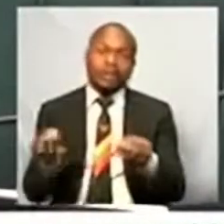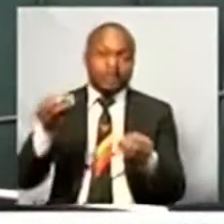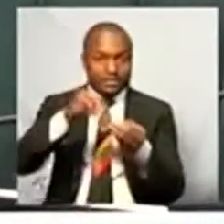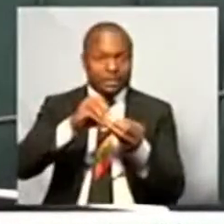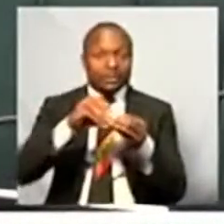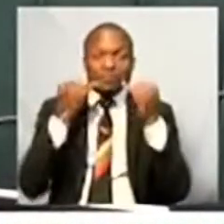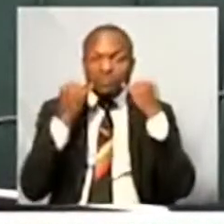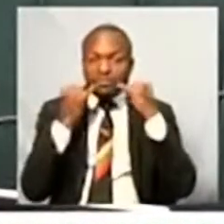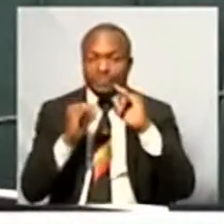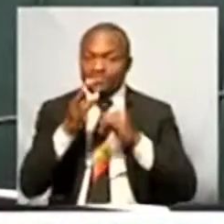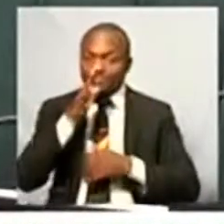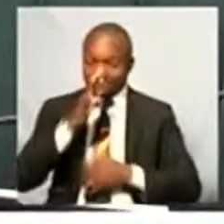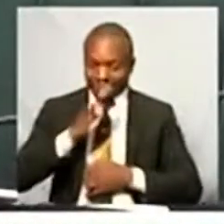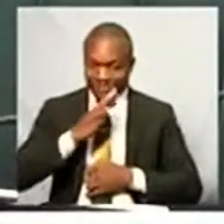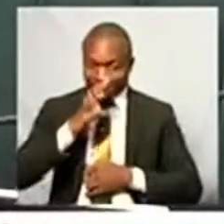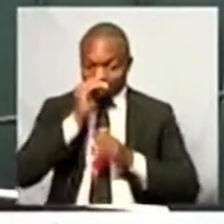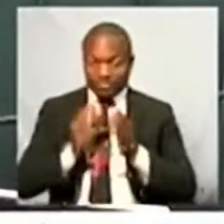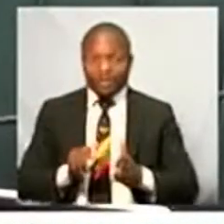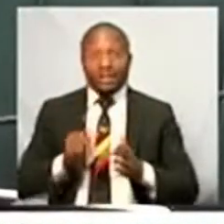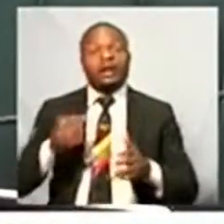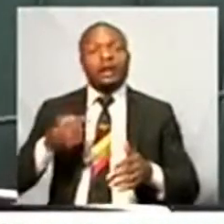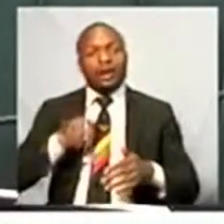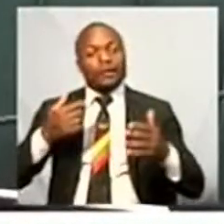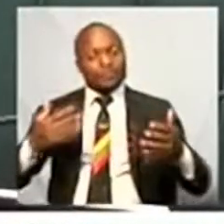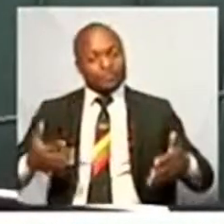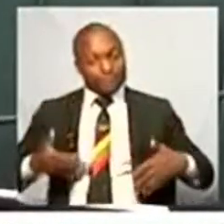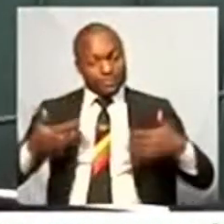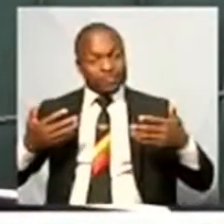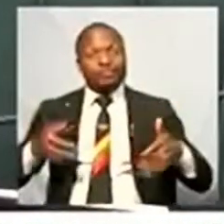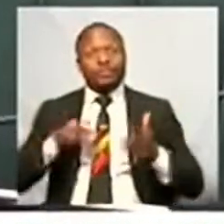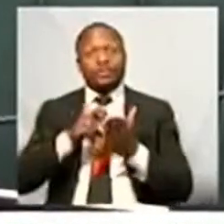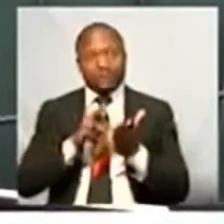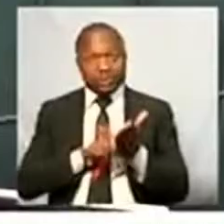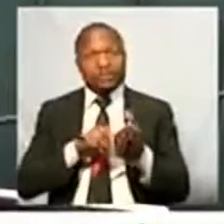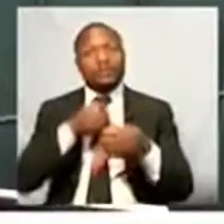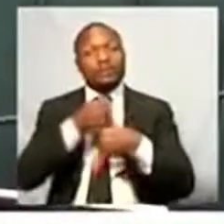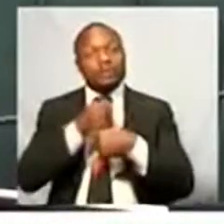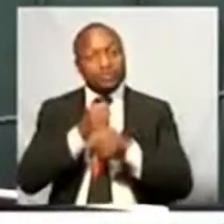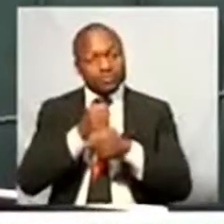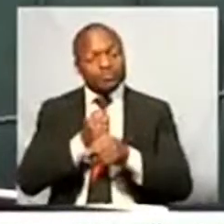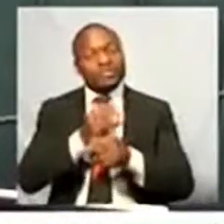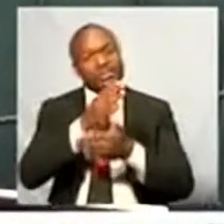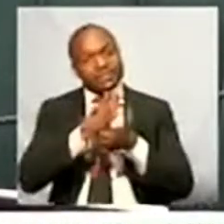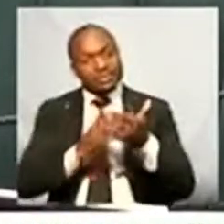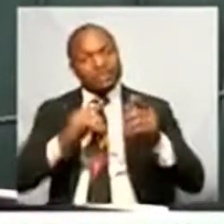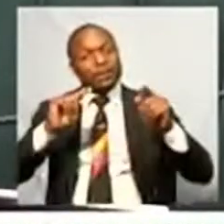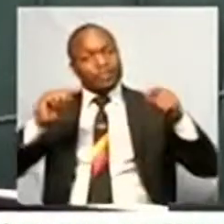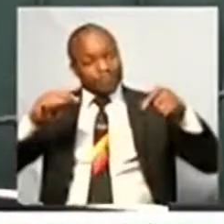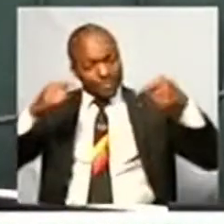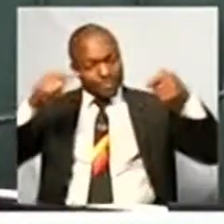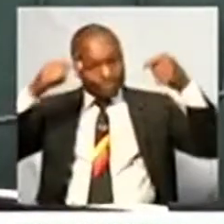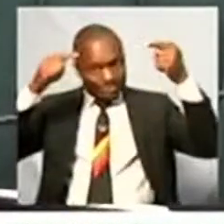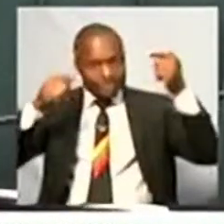Madam Speaker, I am pleased to report that we have made substantial progress in this